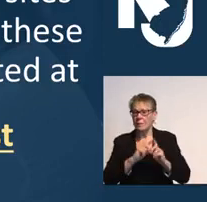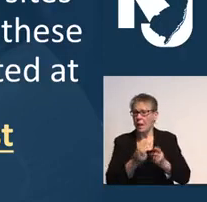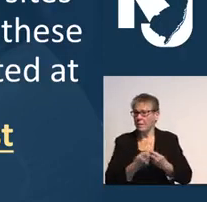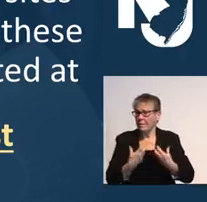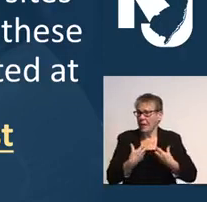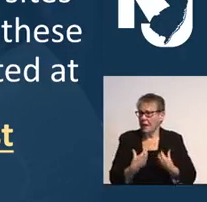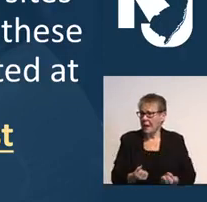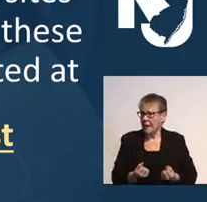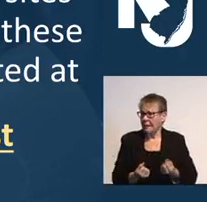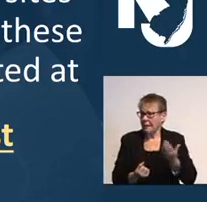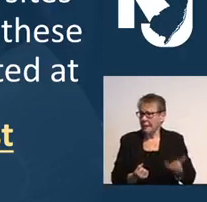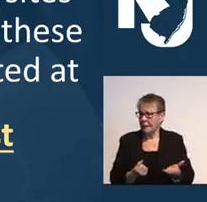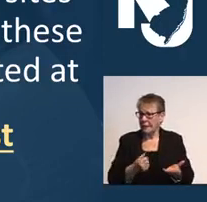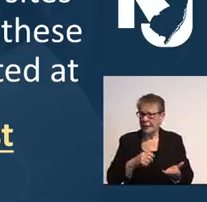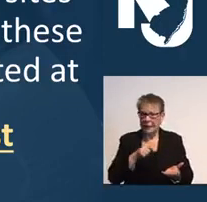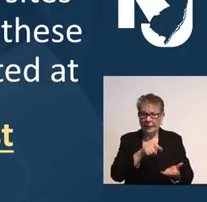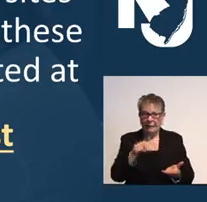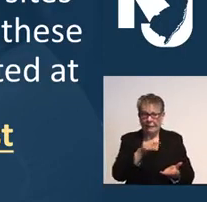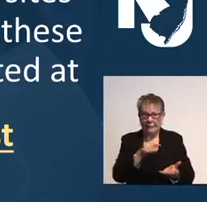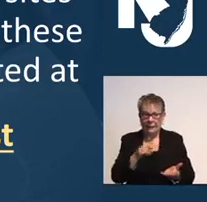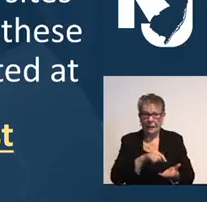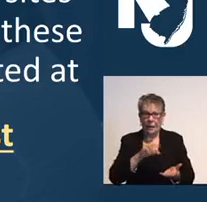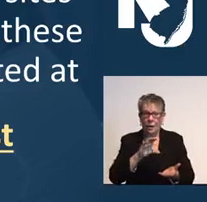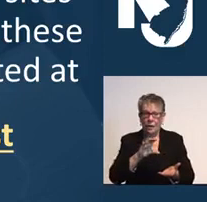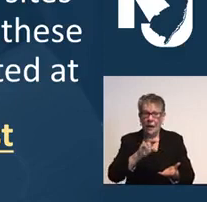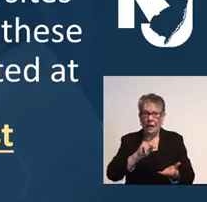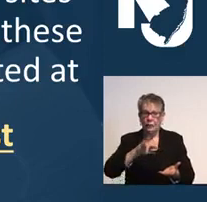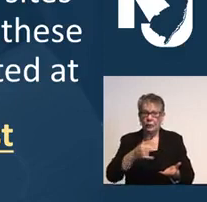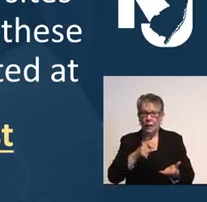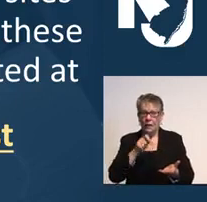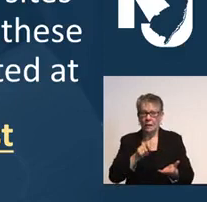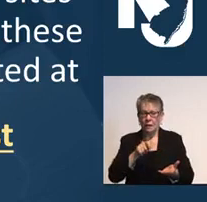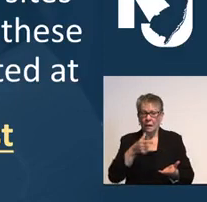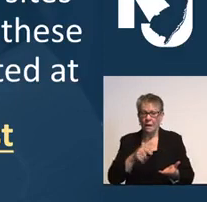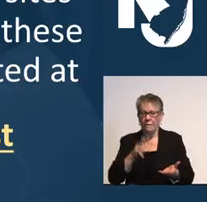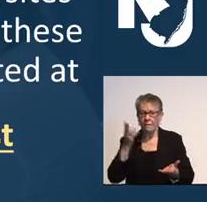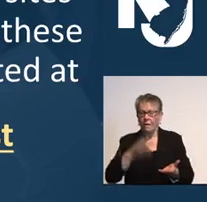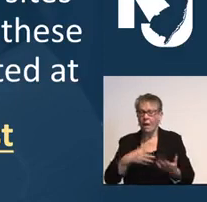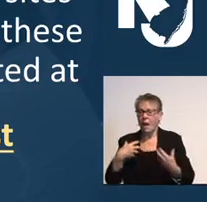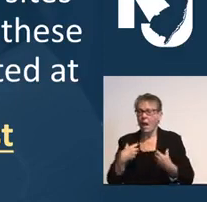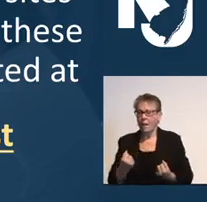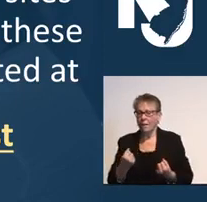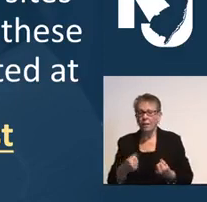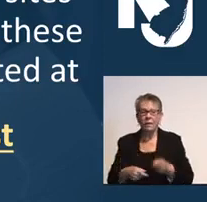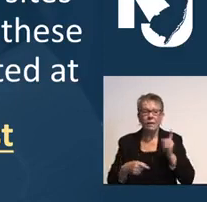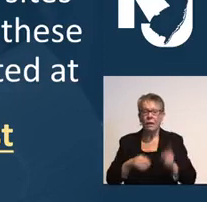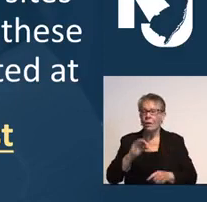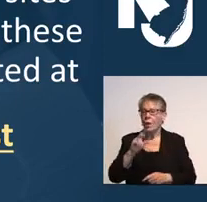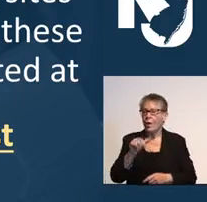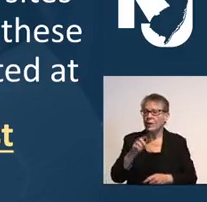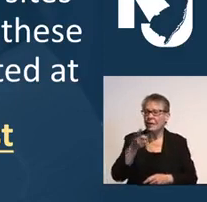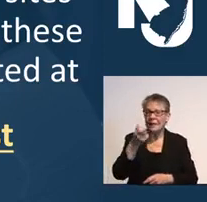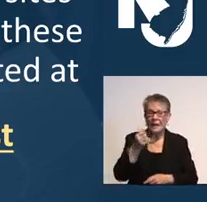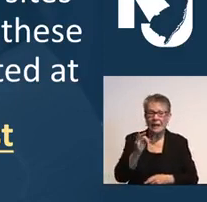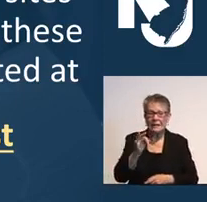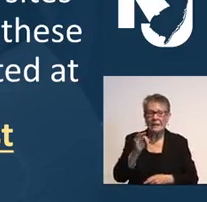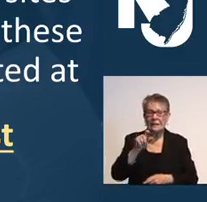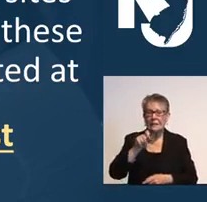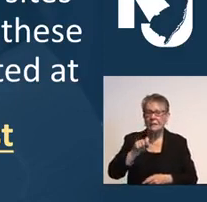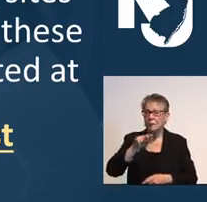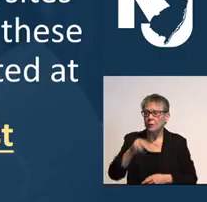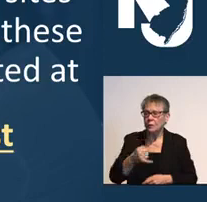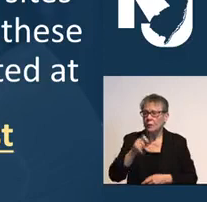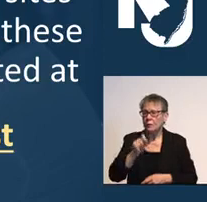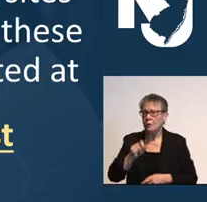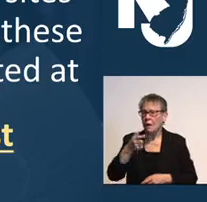there, and click the link on the homepage to order your free at-home test kit. On the website, you can also read up on how the test